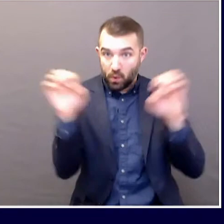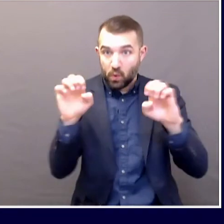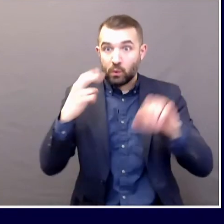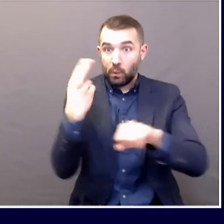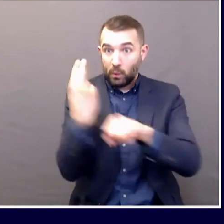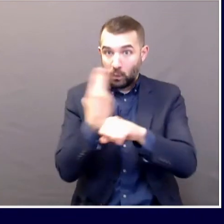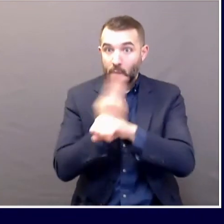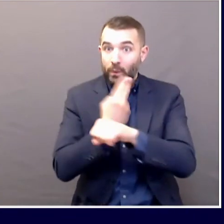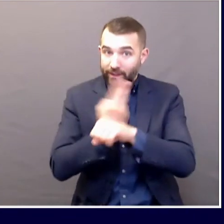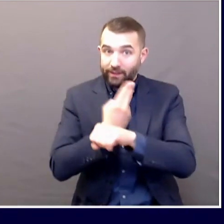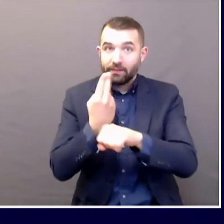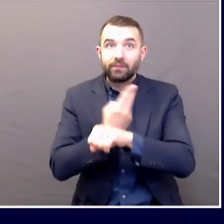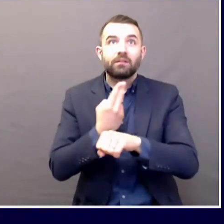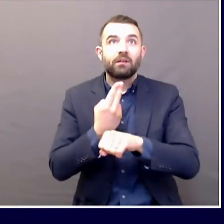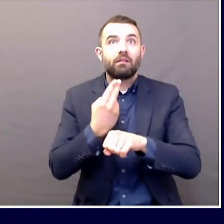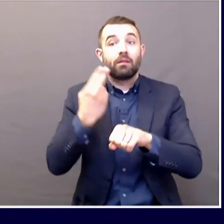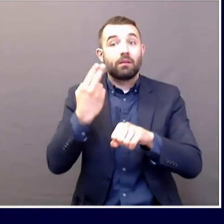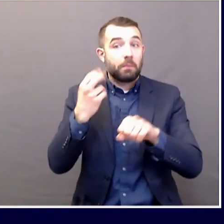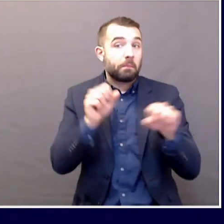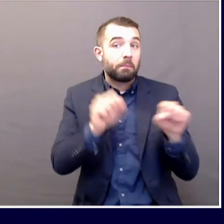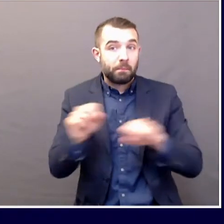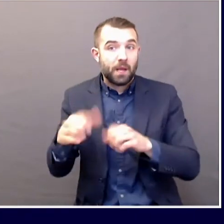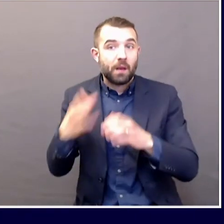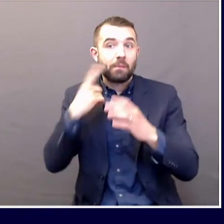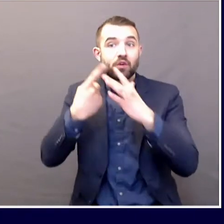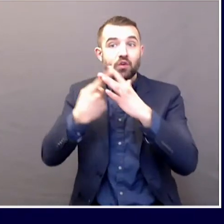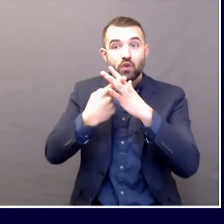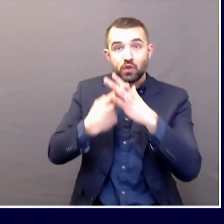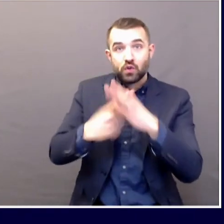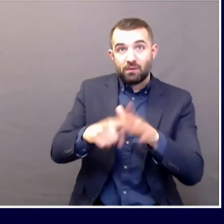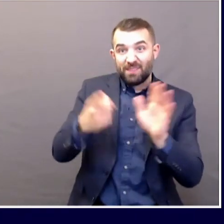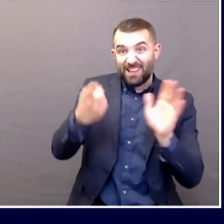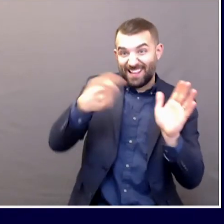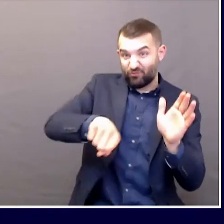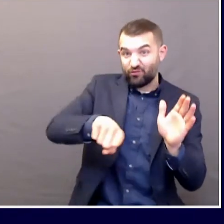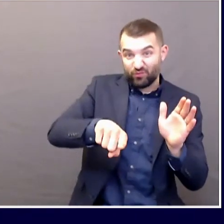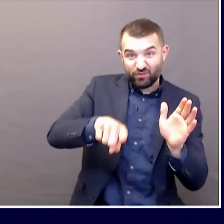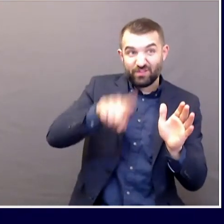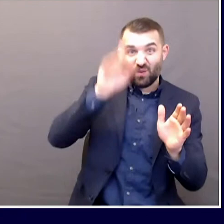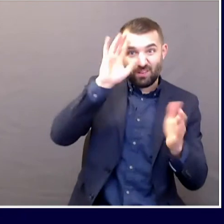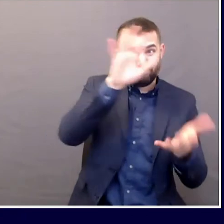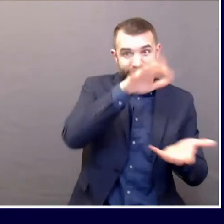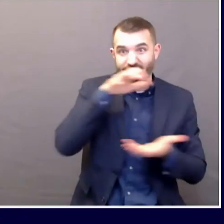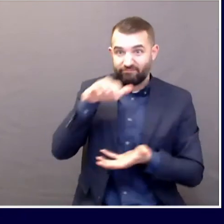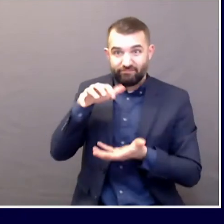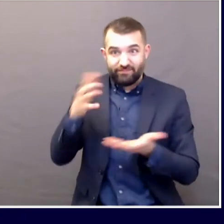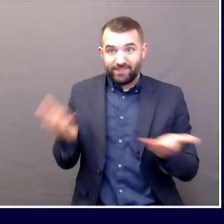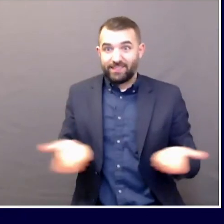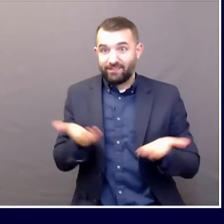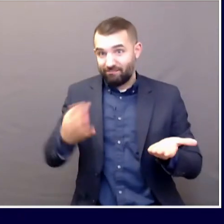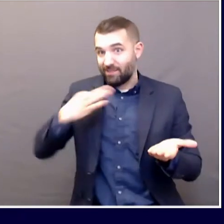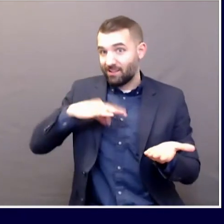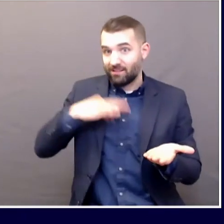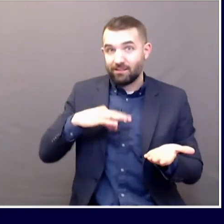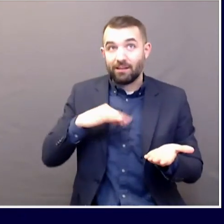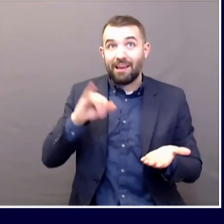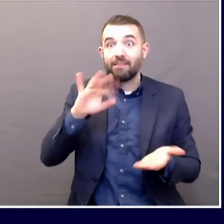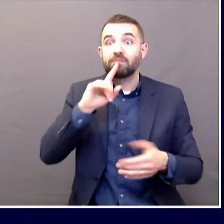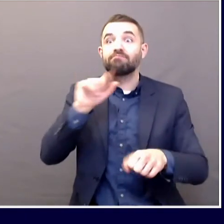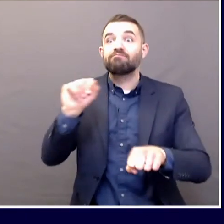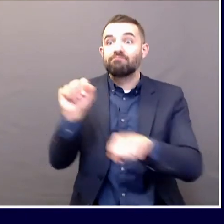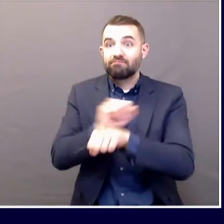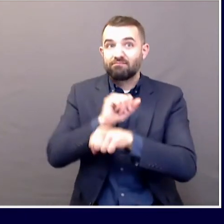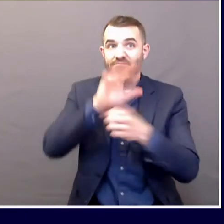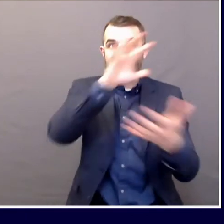vaccine could start to arrive in Maine next week. If that happens, we will be ready.